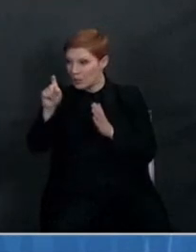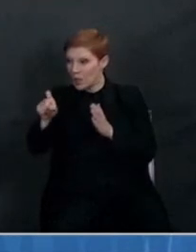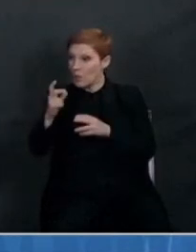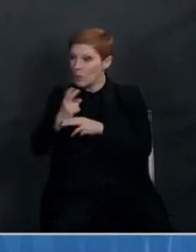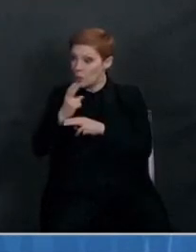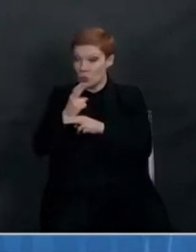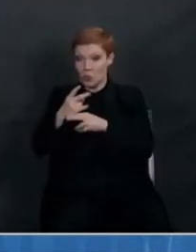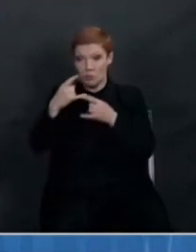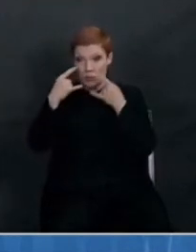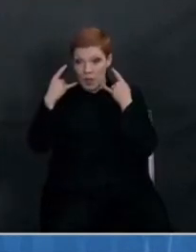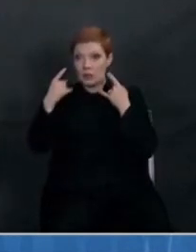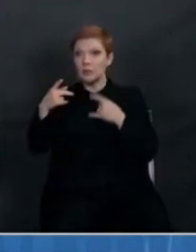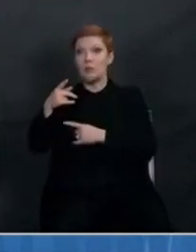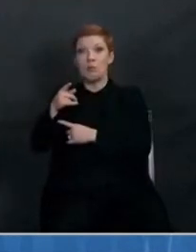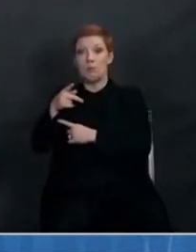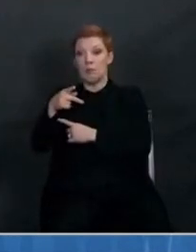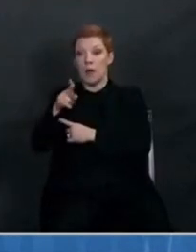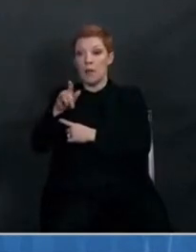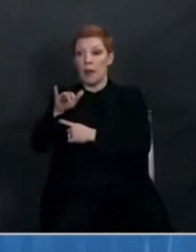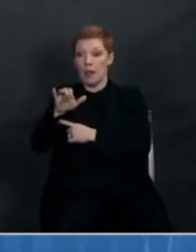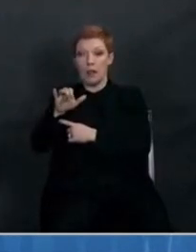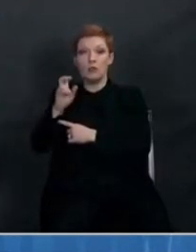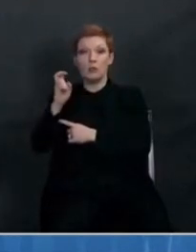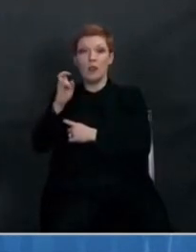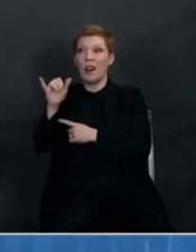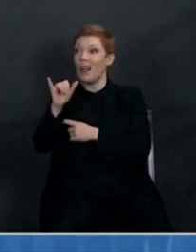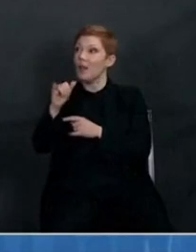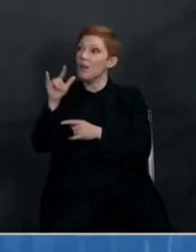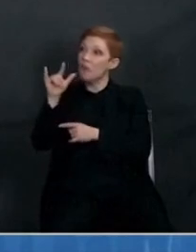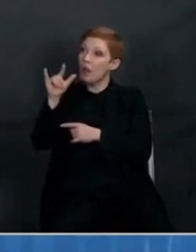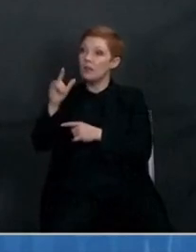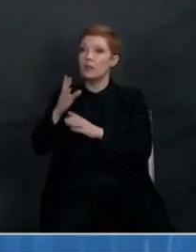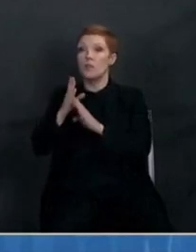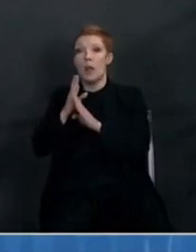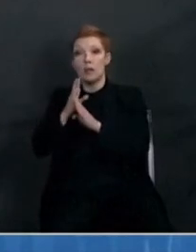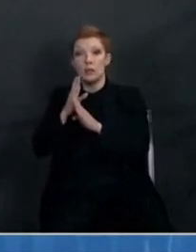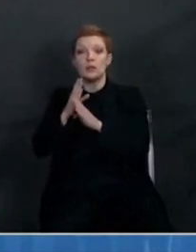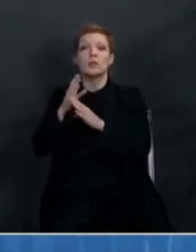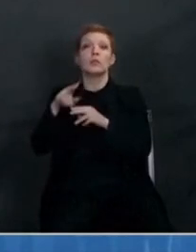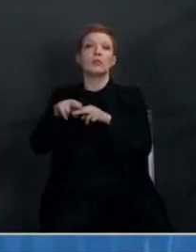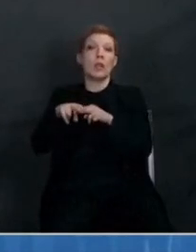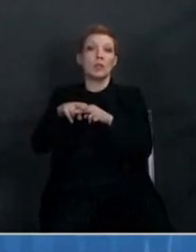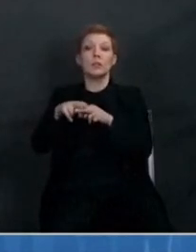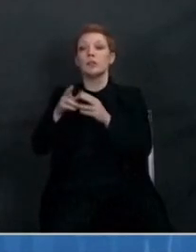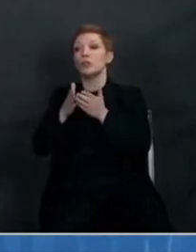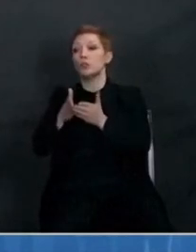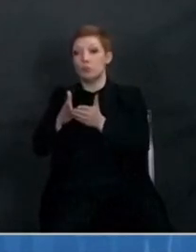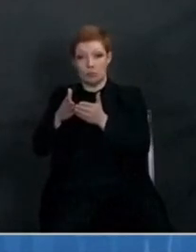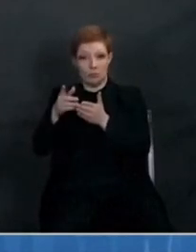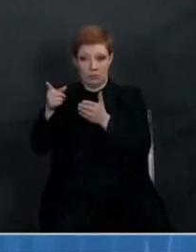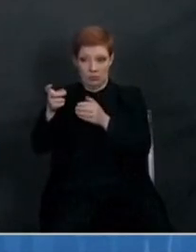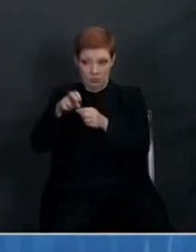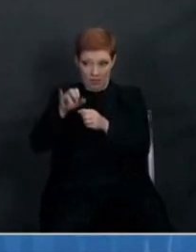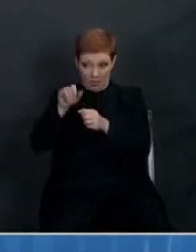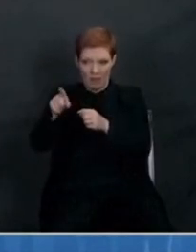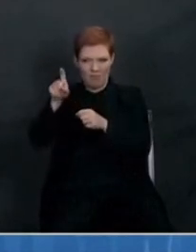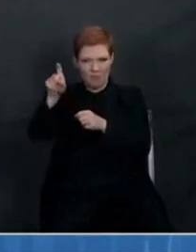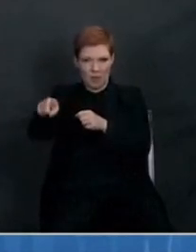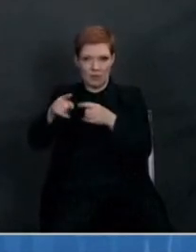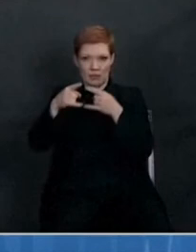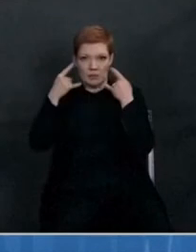transportation like planes, buses, trains, and ships. And after that order was